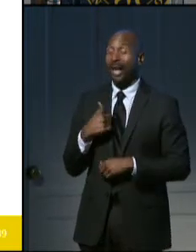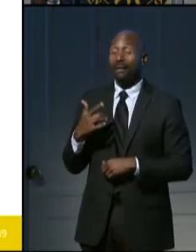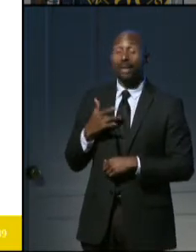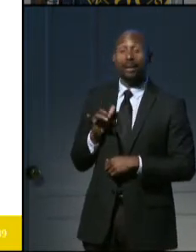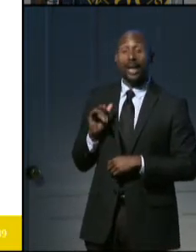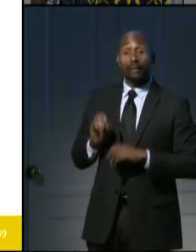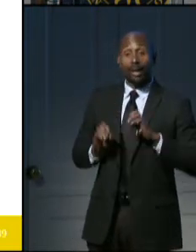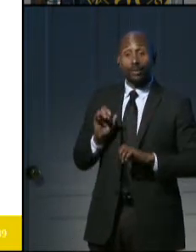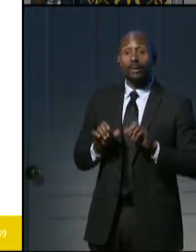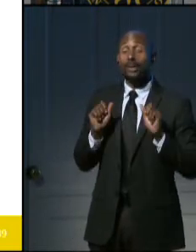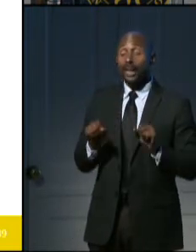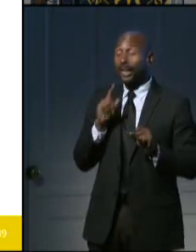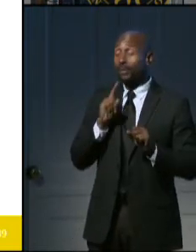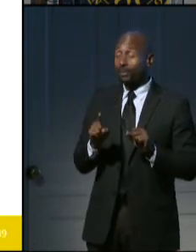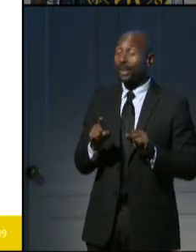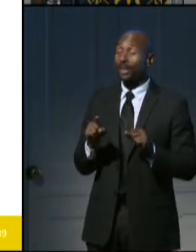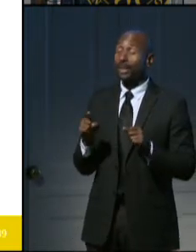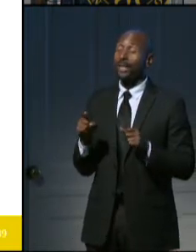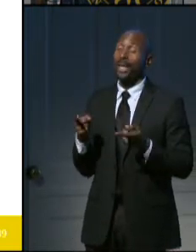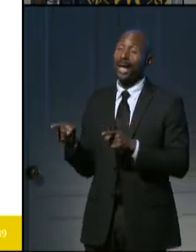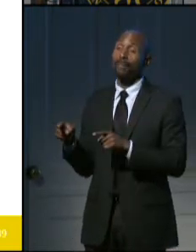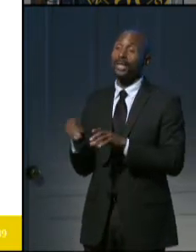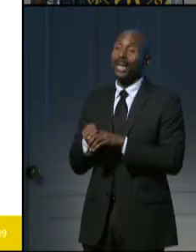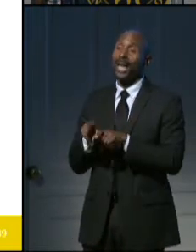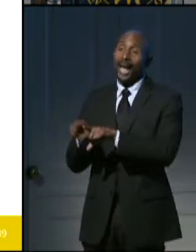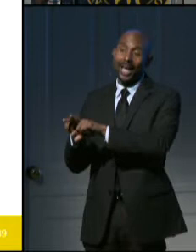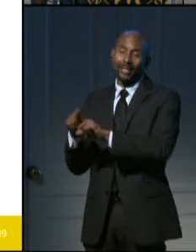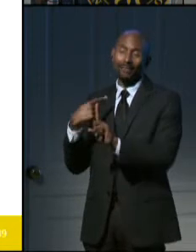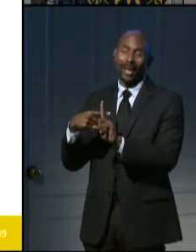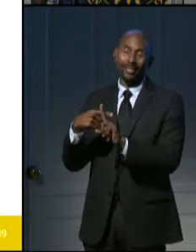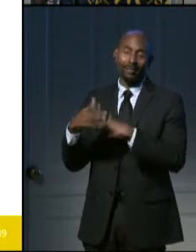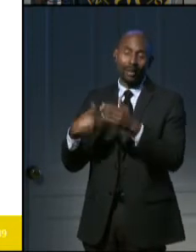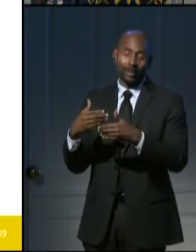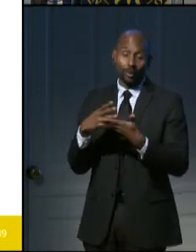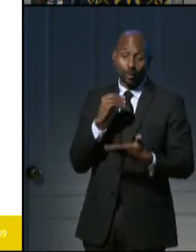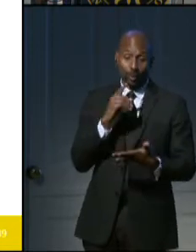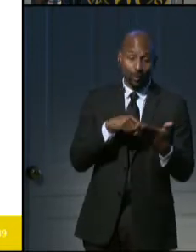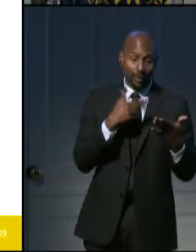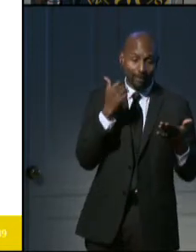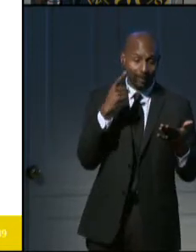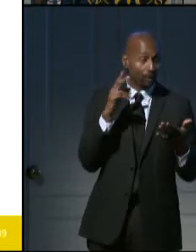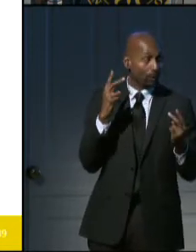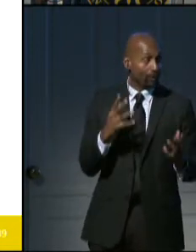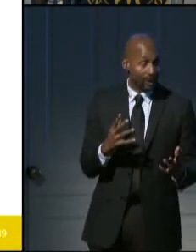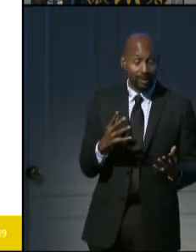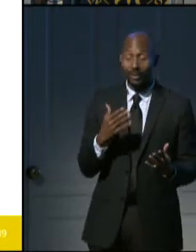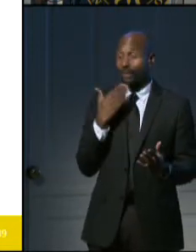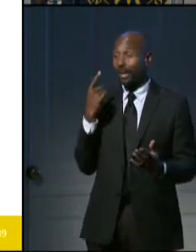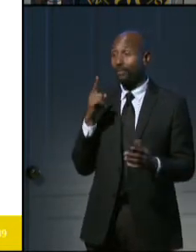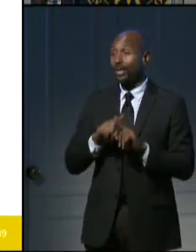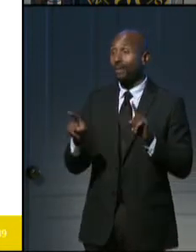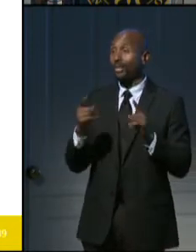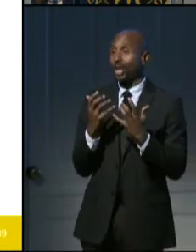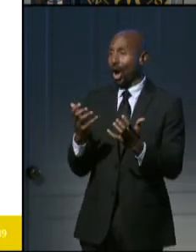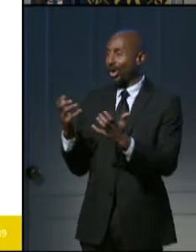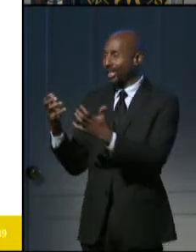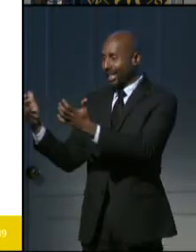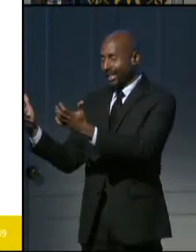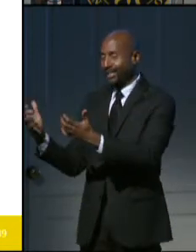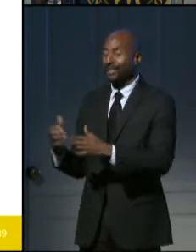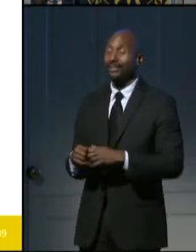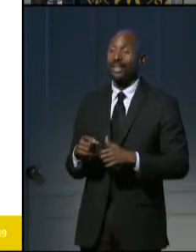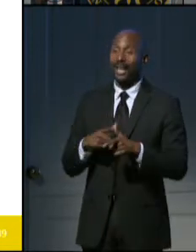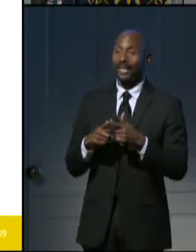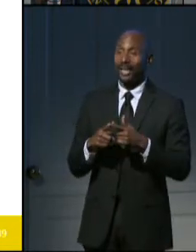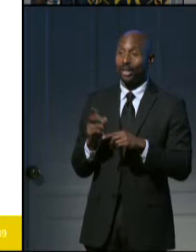a really positive process, that you're learning what's best for your visitors and what's best for different audiences, and then being able to build